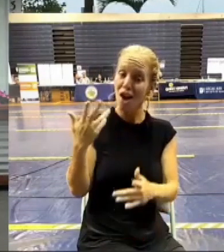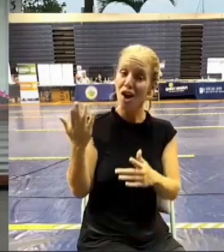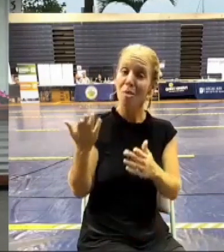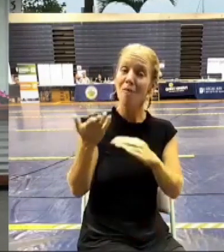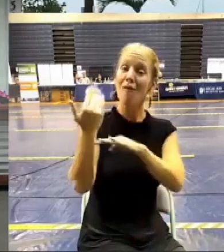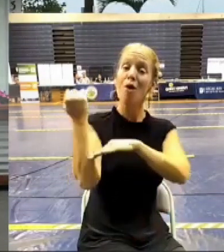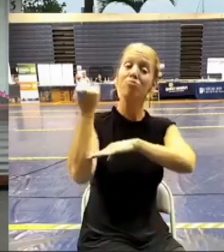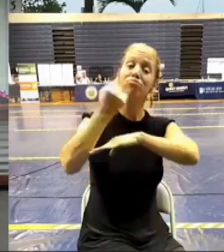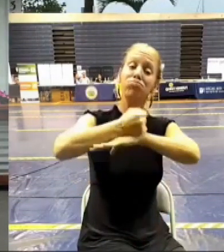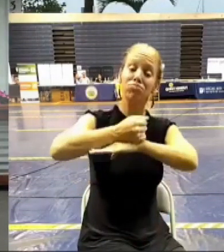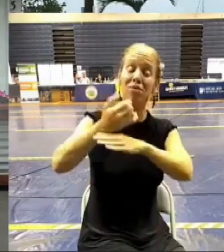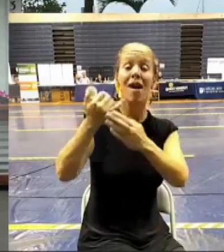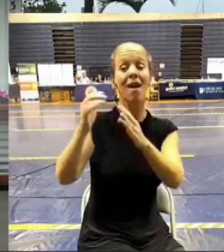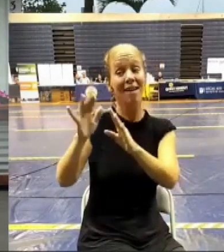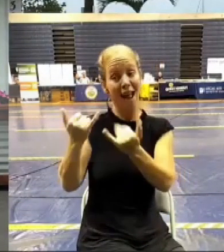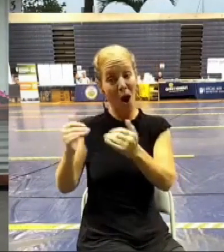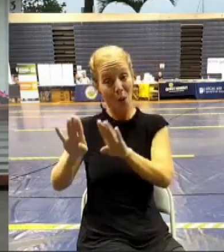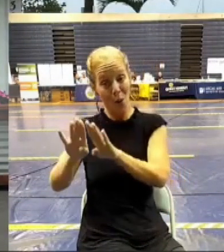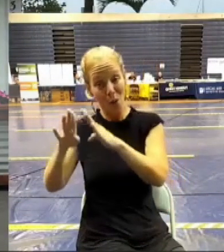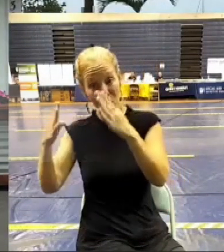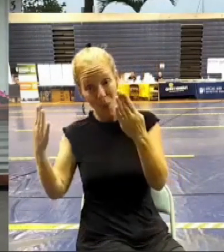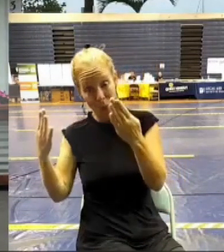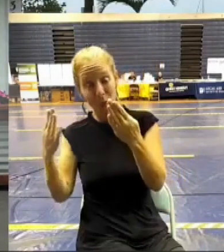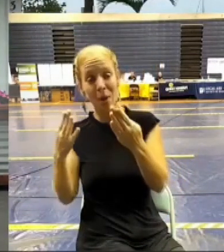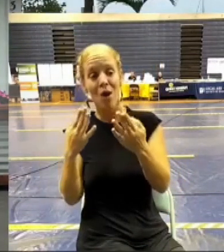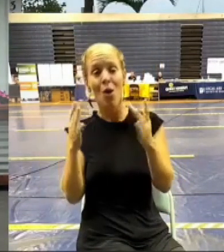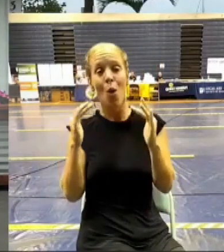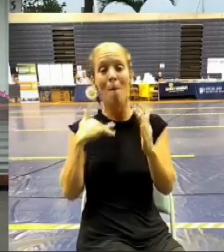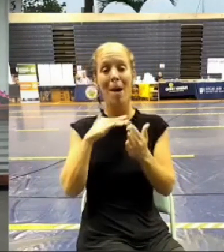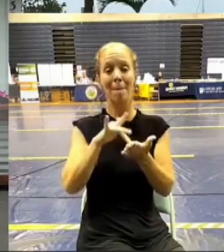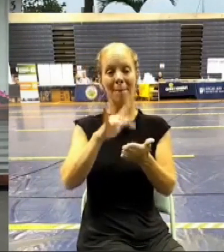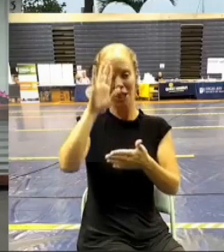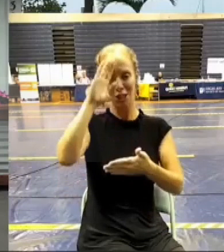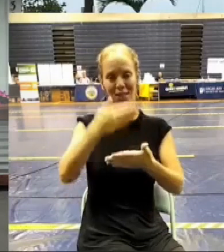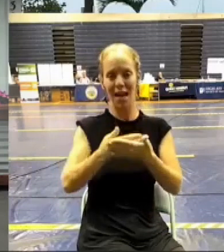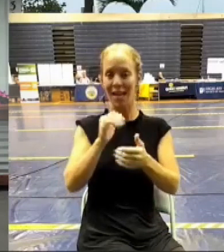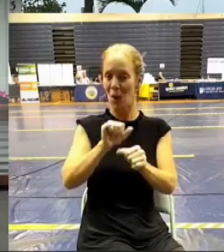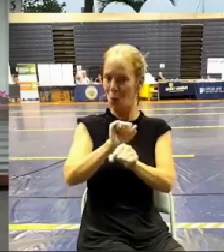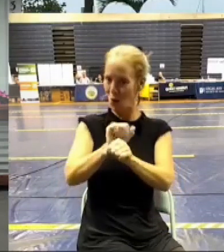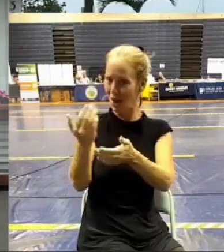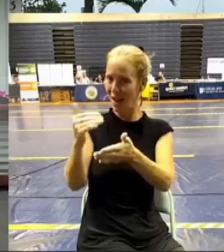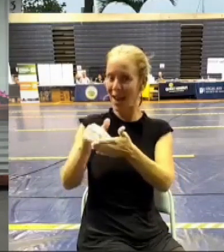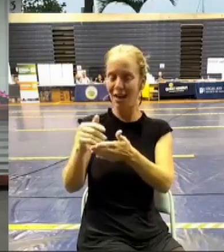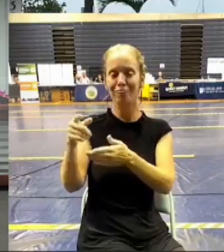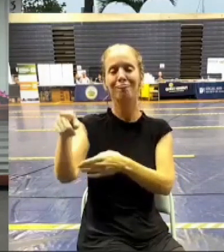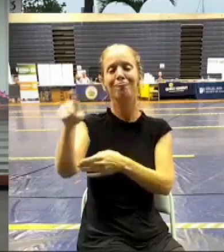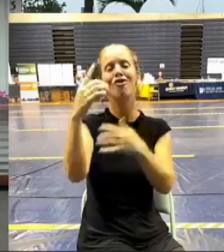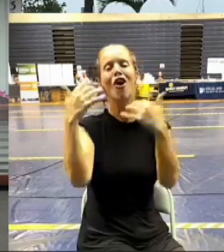they opened, and now hopefully my middle son can get back to work. Anyway,